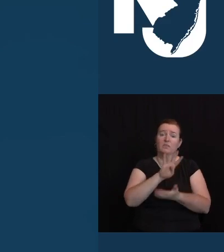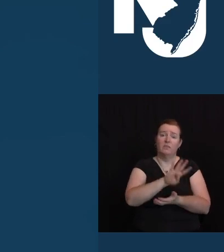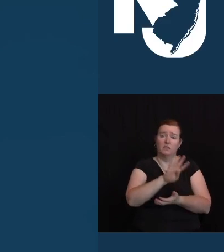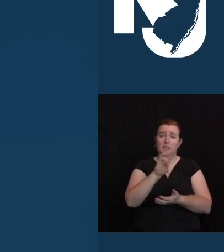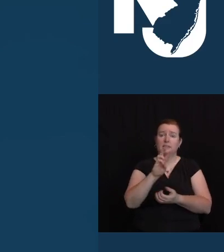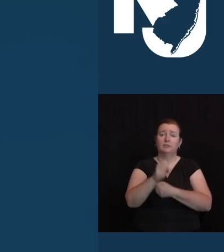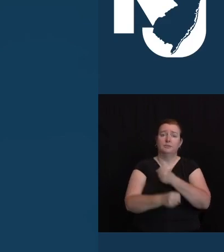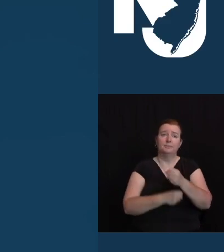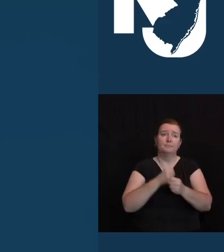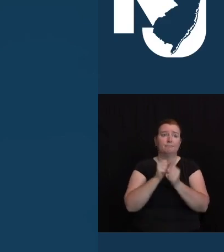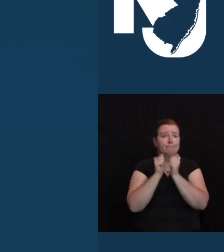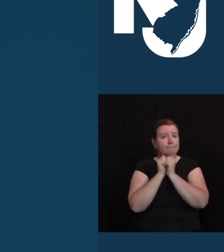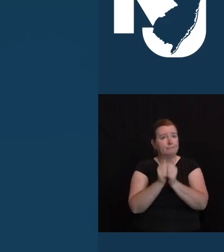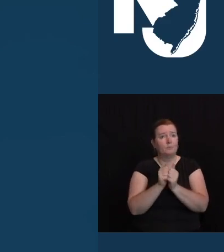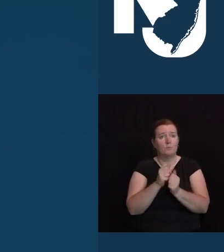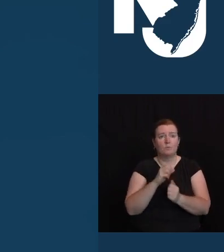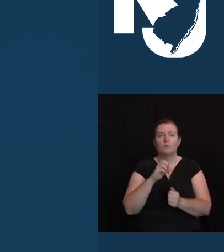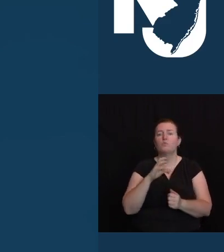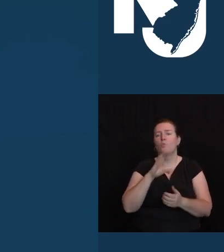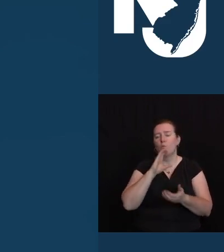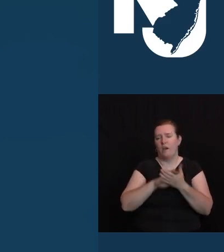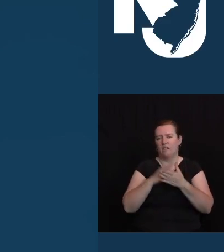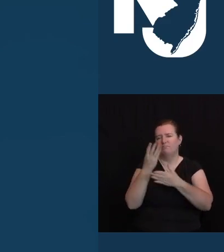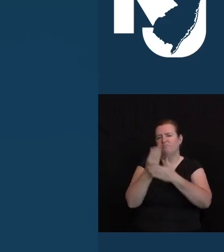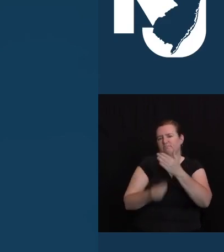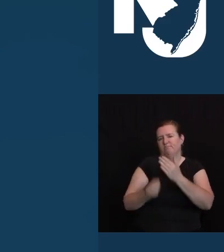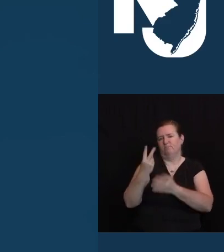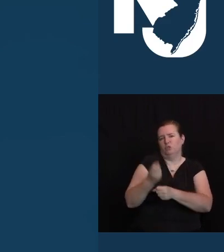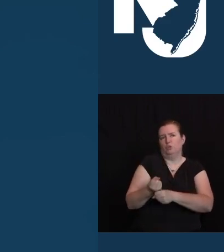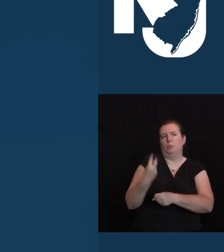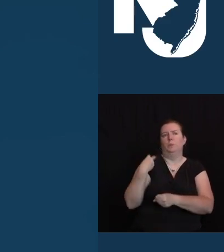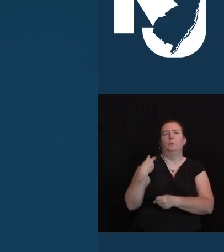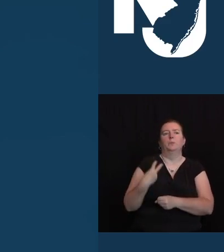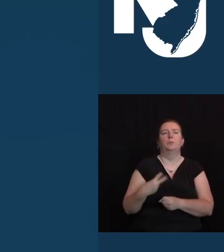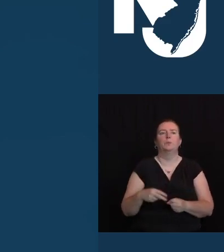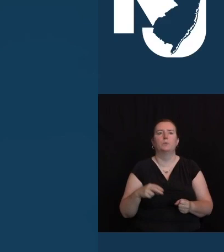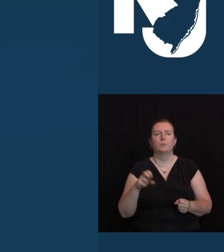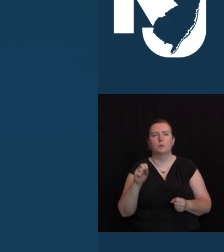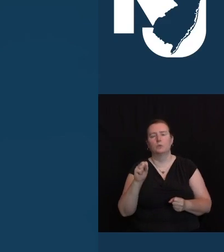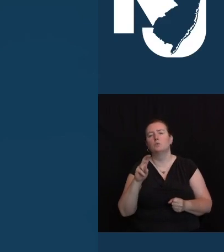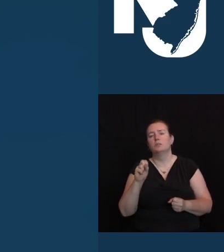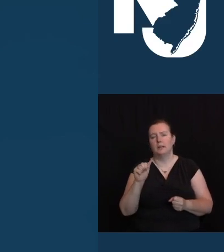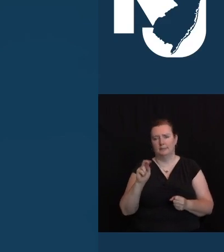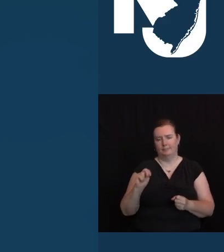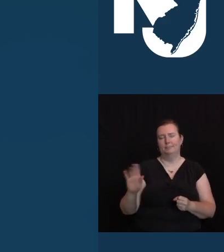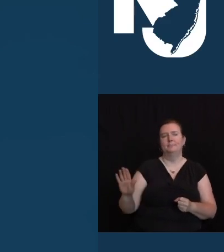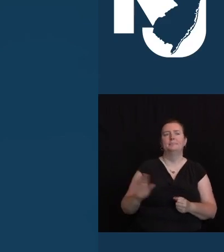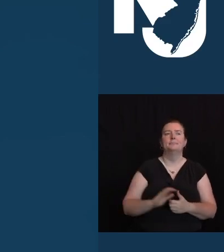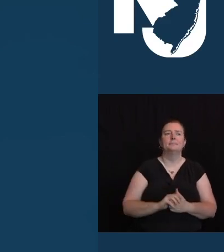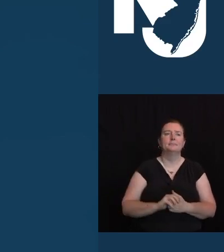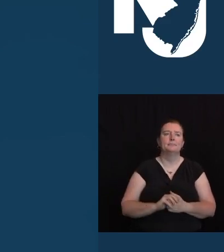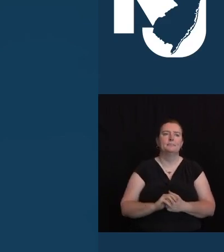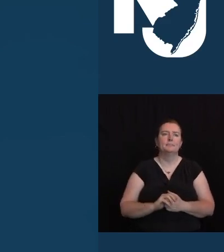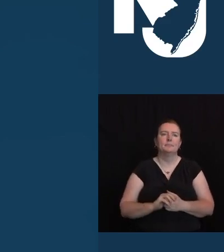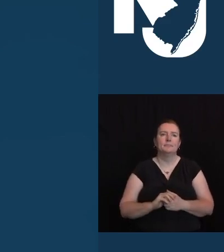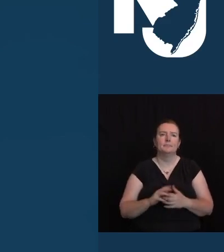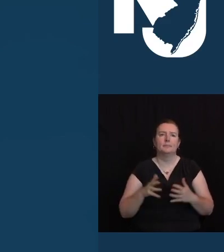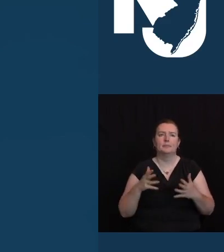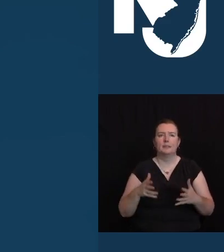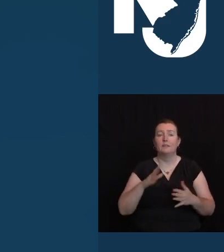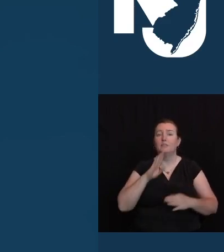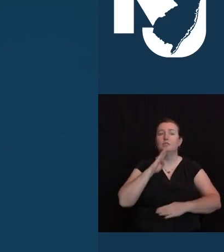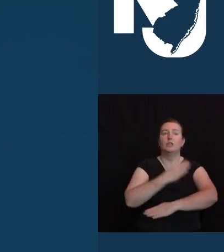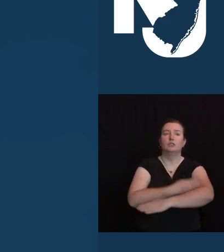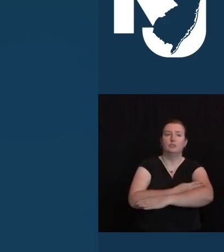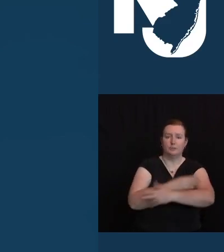who sadly passed away 12 years ago. And he leaves his 3 daughters, Maxine, Melanie, and Deborah, with whom I had the great honor of speaking